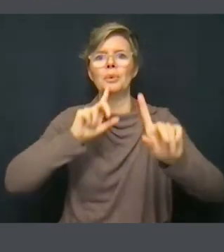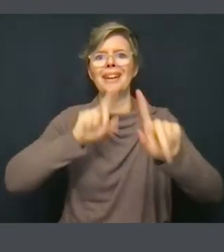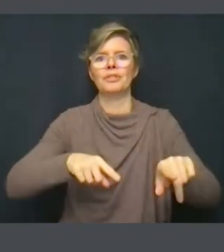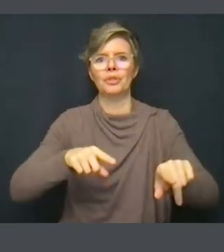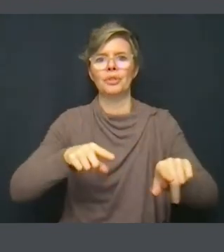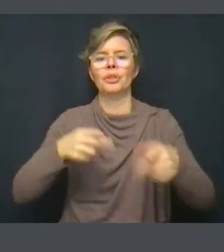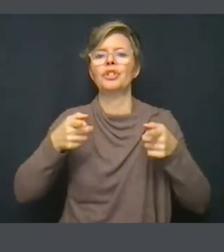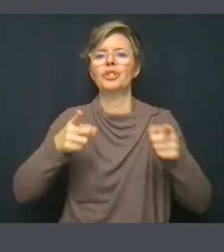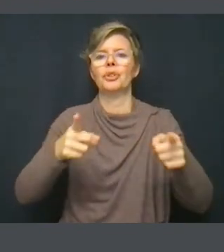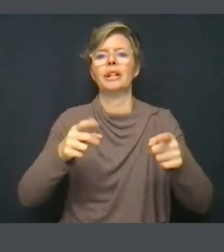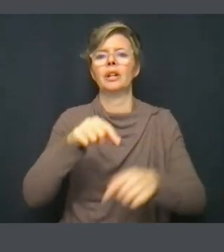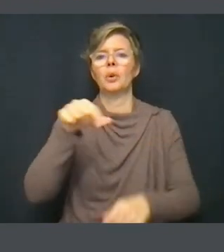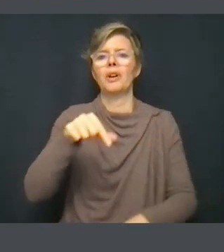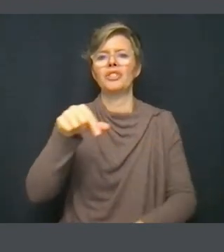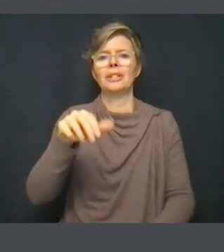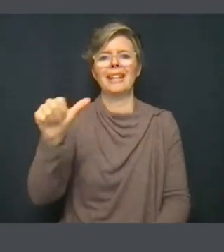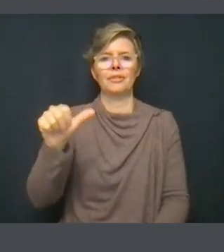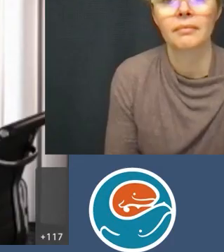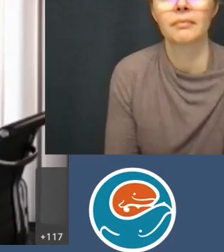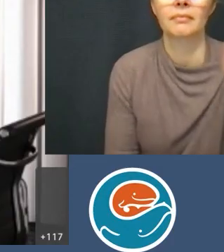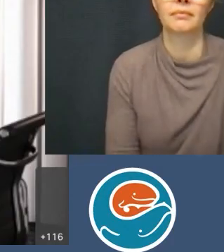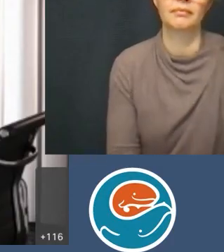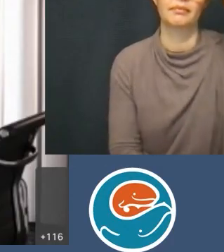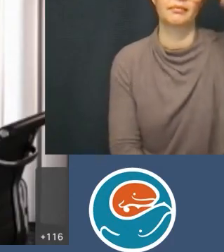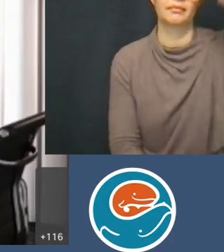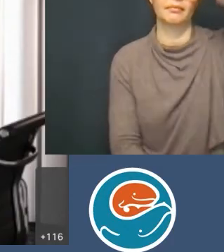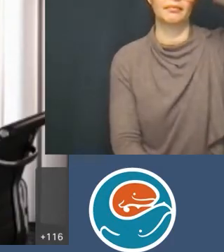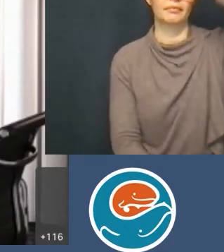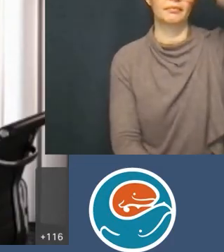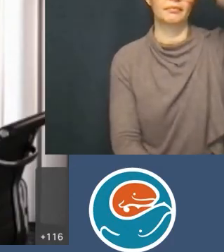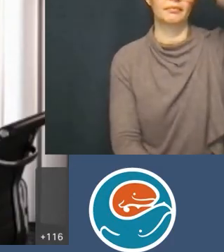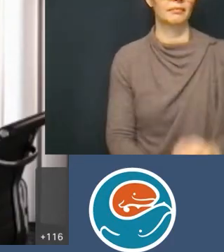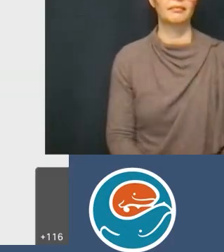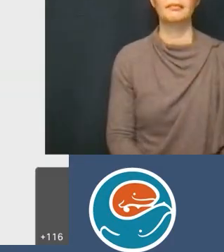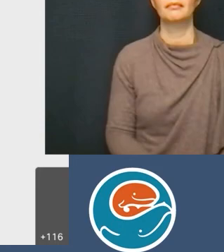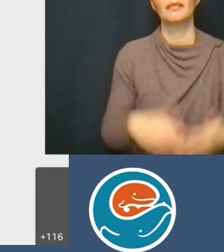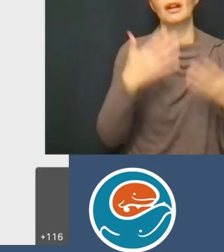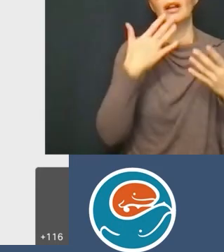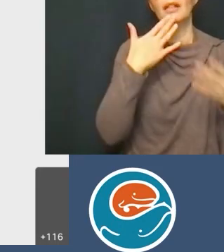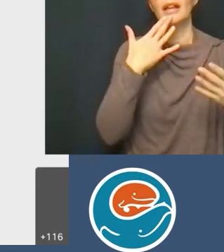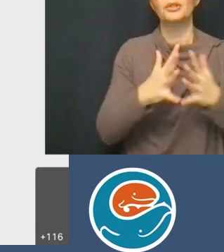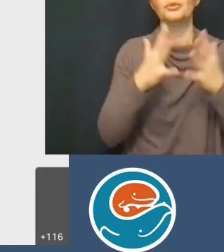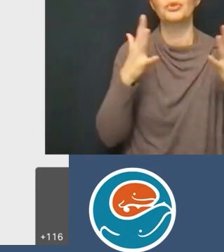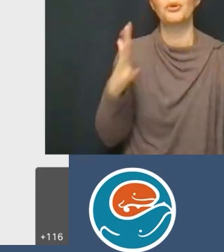Q&A. So I'm going to... Thank you so much, Dr. Rojas.